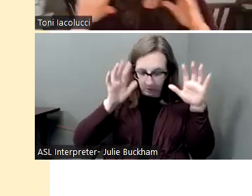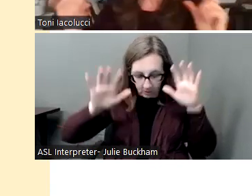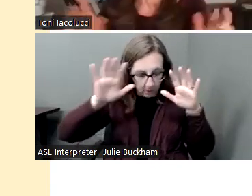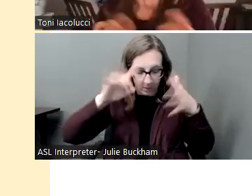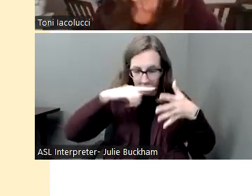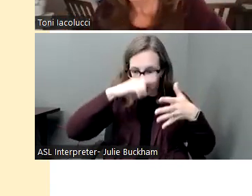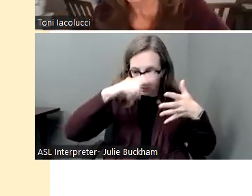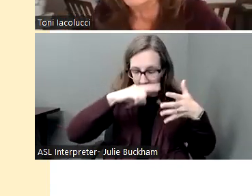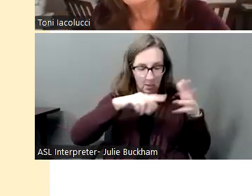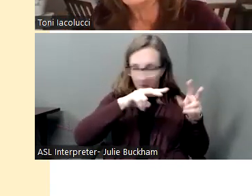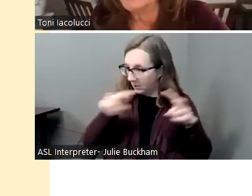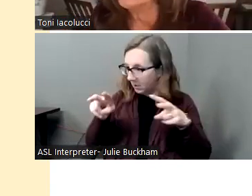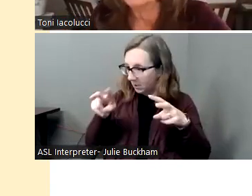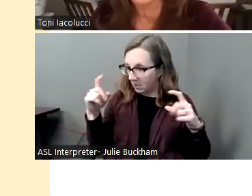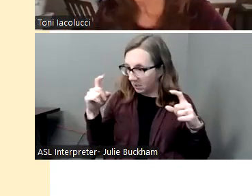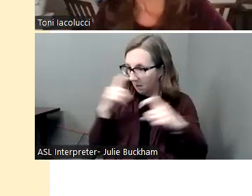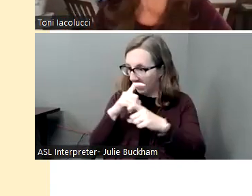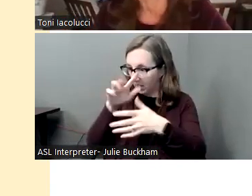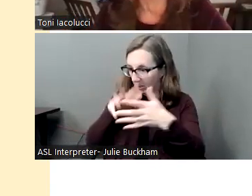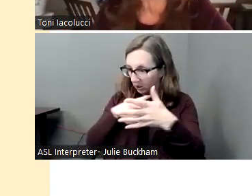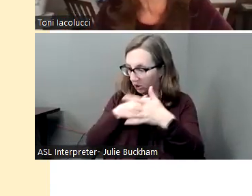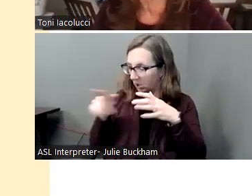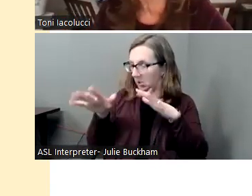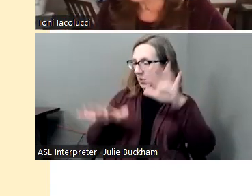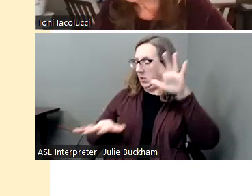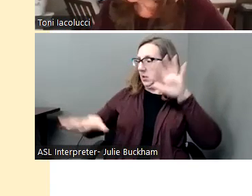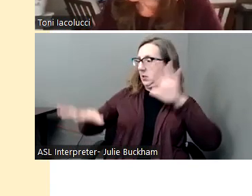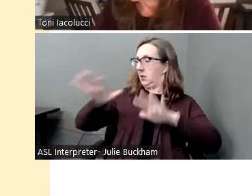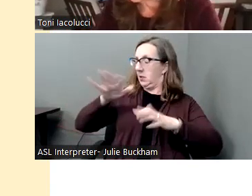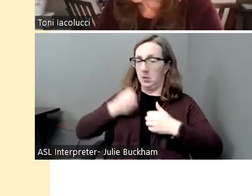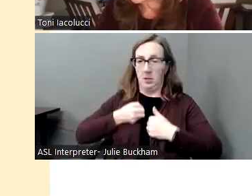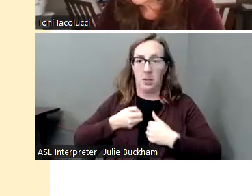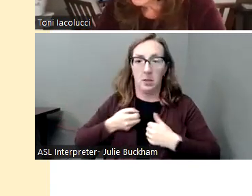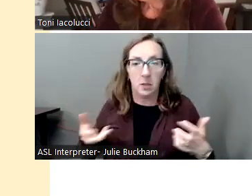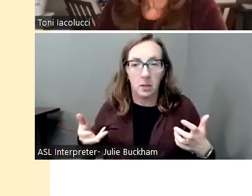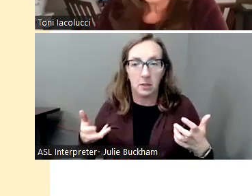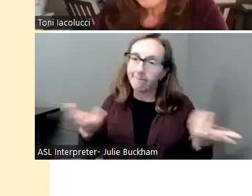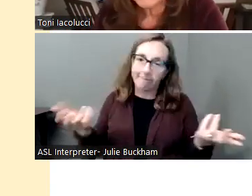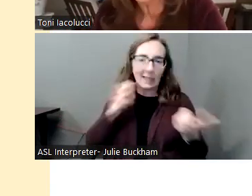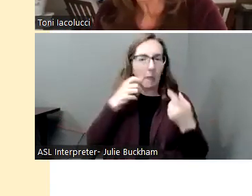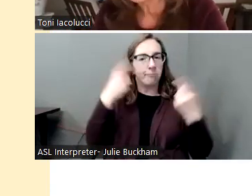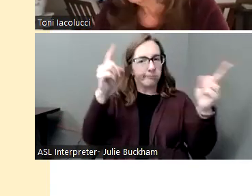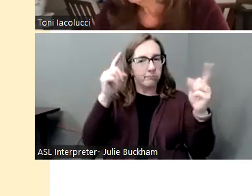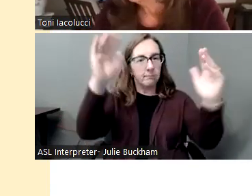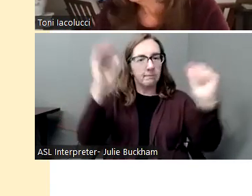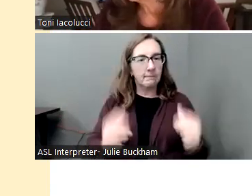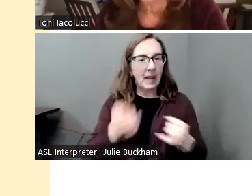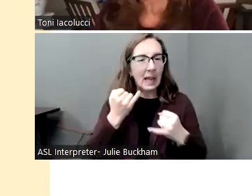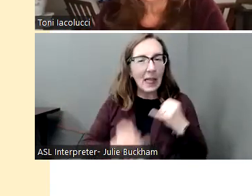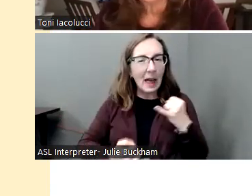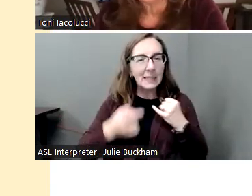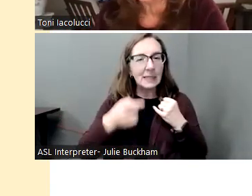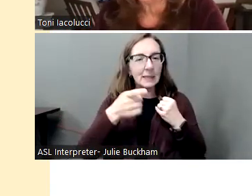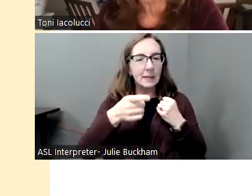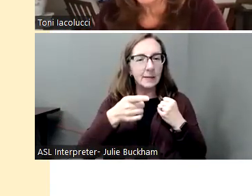have to look at very complicated diagrams, it's just really exhausting and not as productive. Lastly,